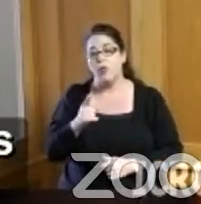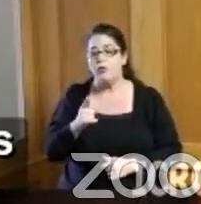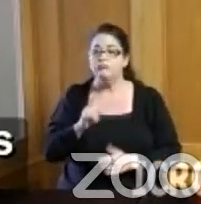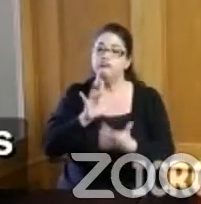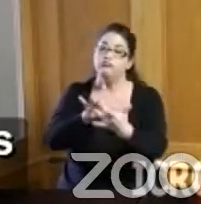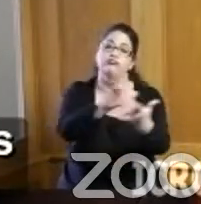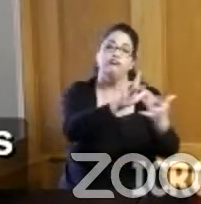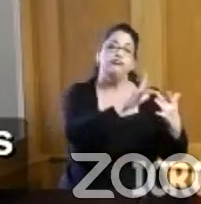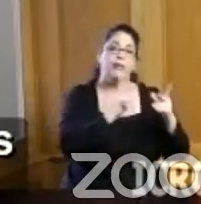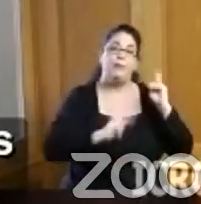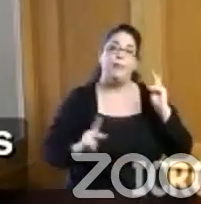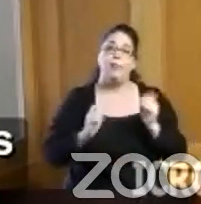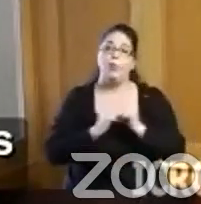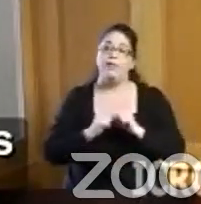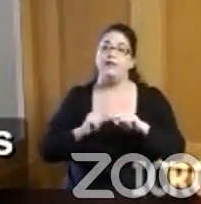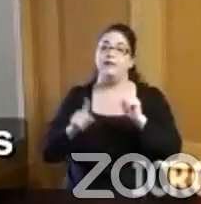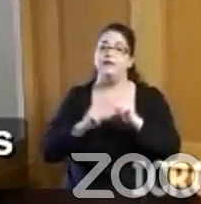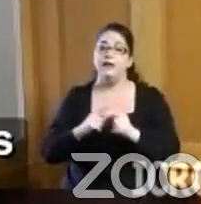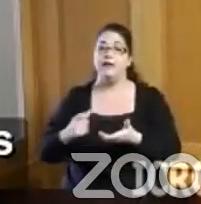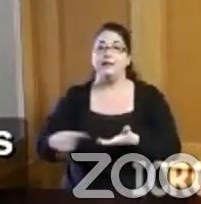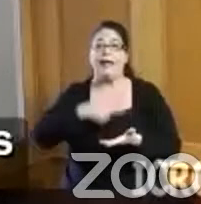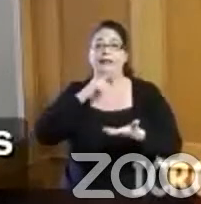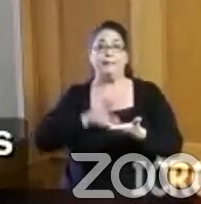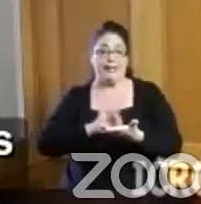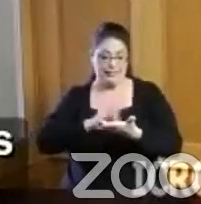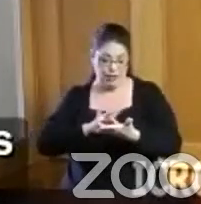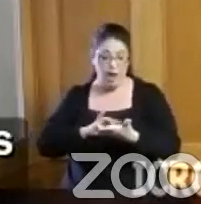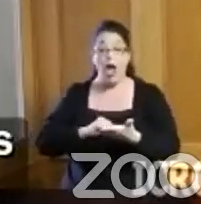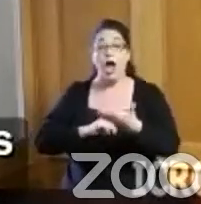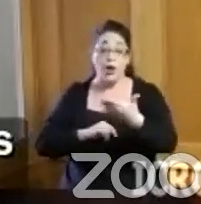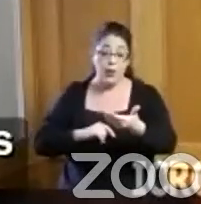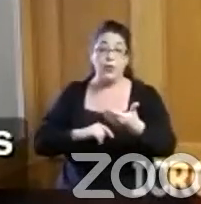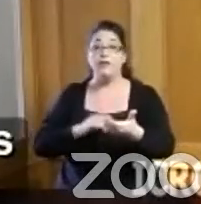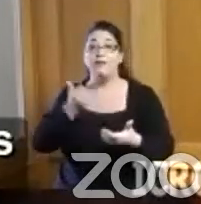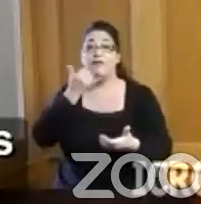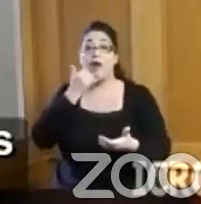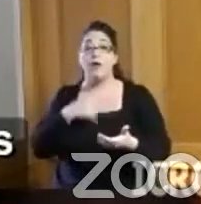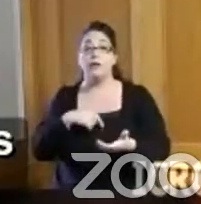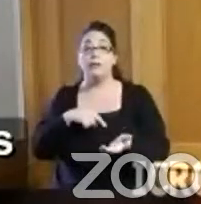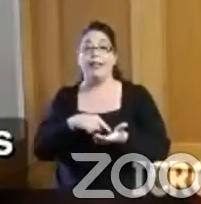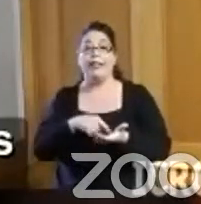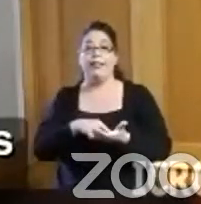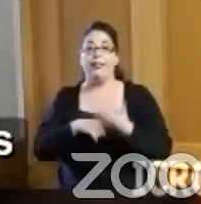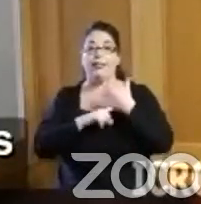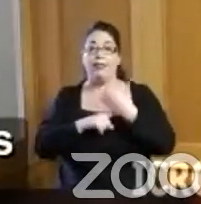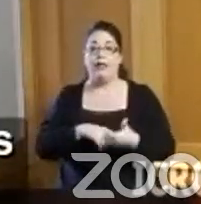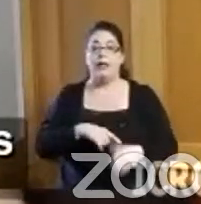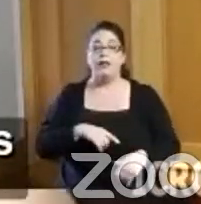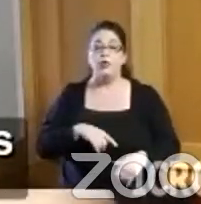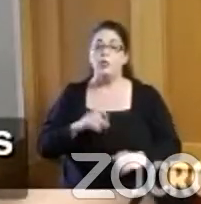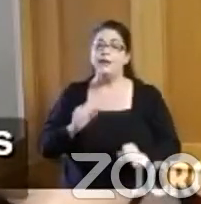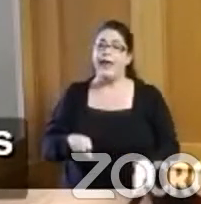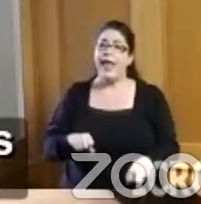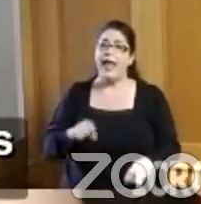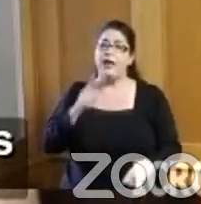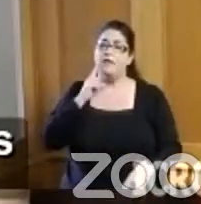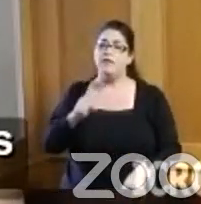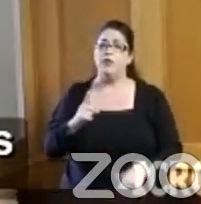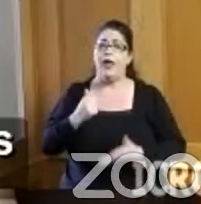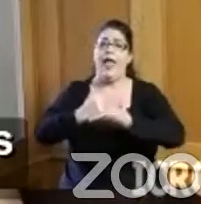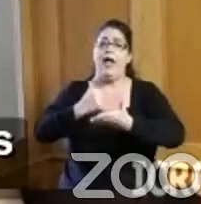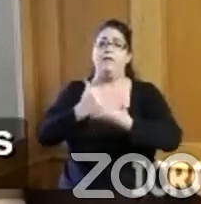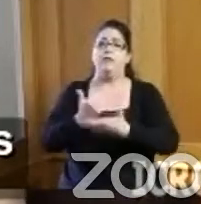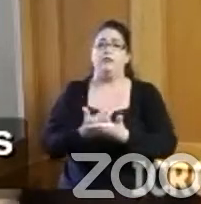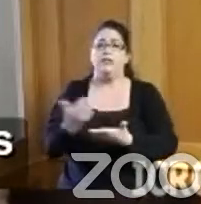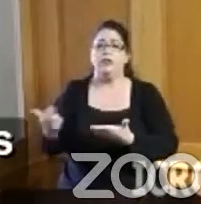people. You know, you should get a text message and tell you, they can give you a text message for your bill. They should be able to give you a text message to say, we've got some help for